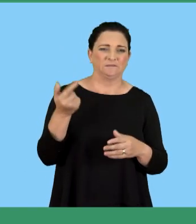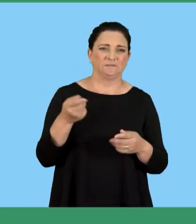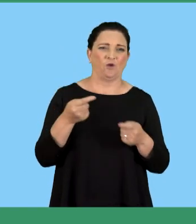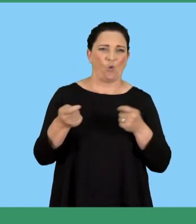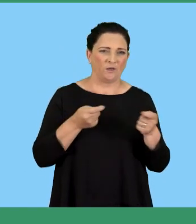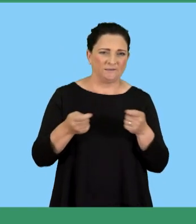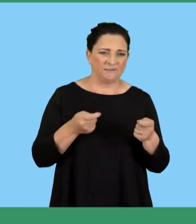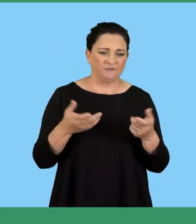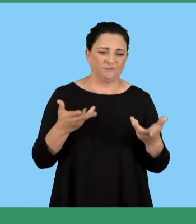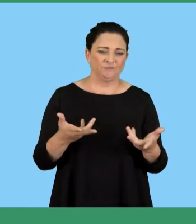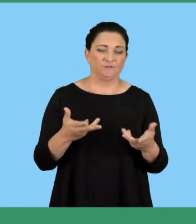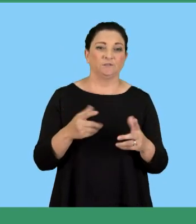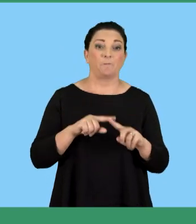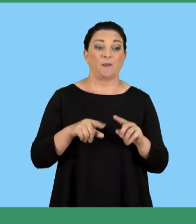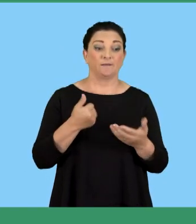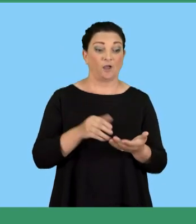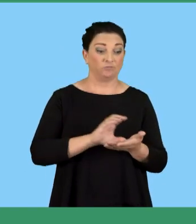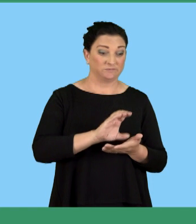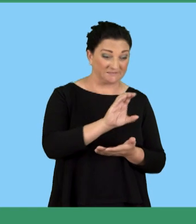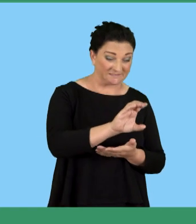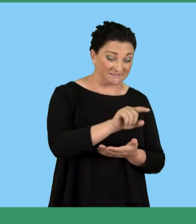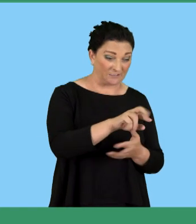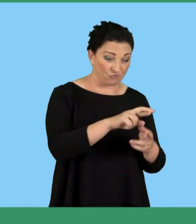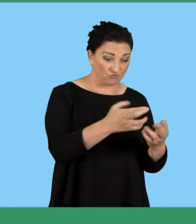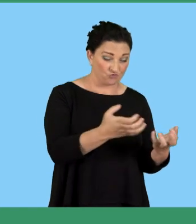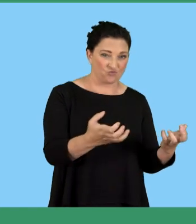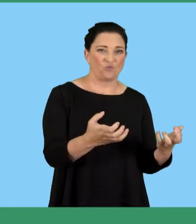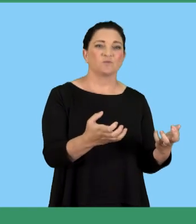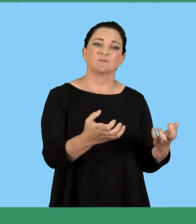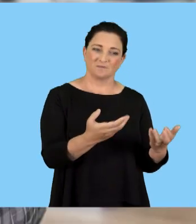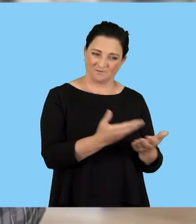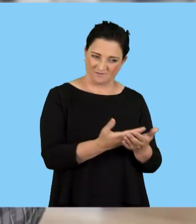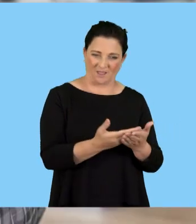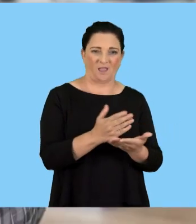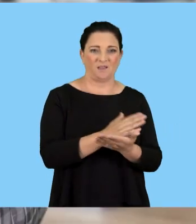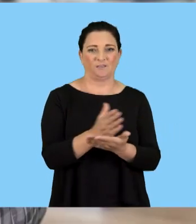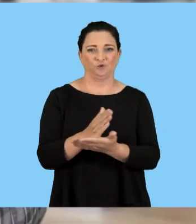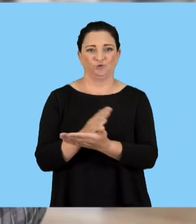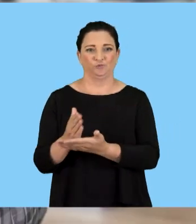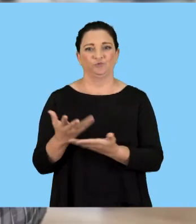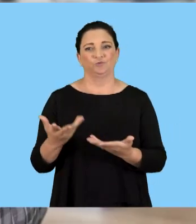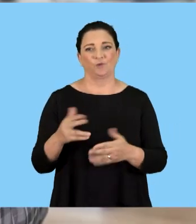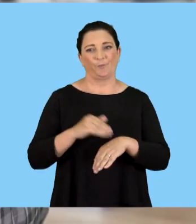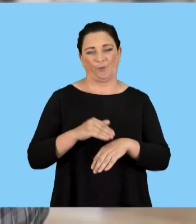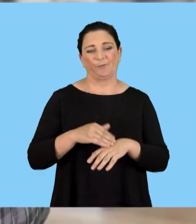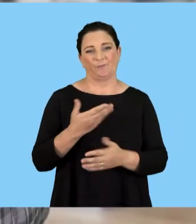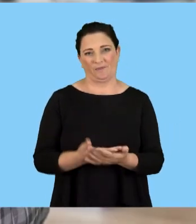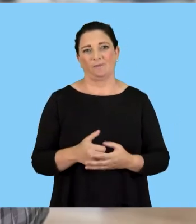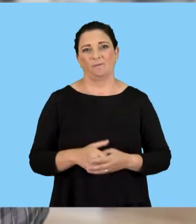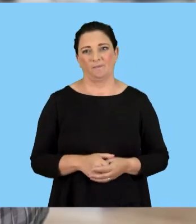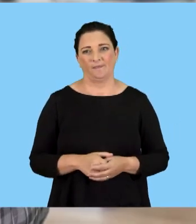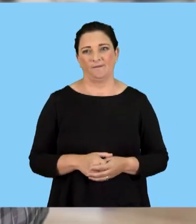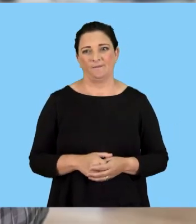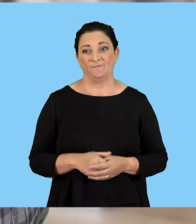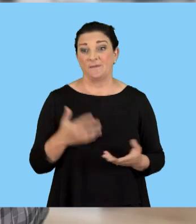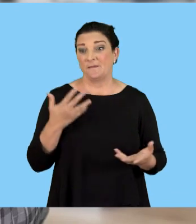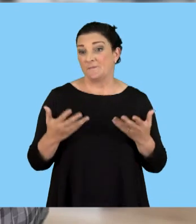their societal problems. And then distribution of scarce resources to selected beneficiaries, such as